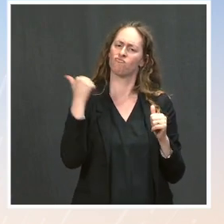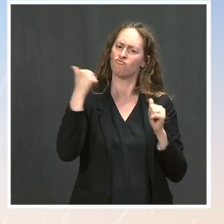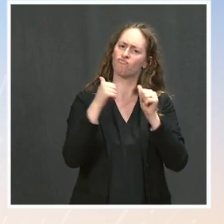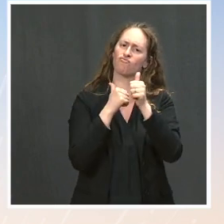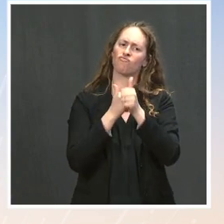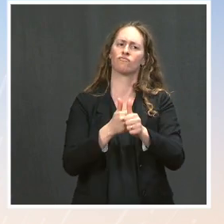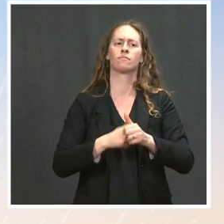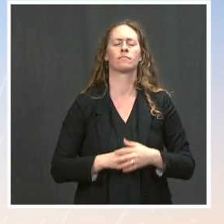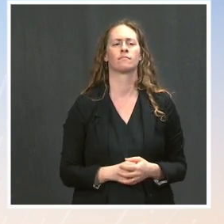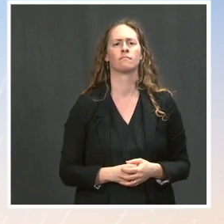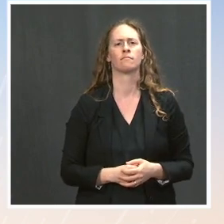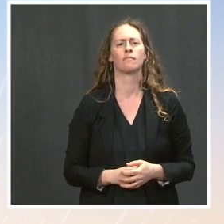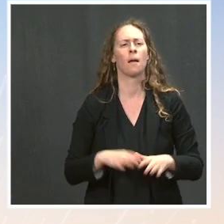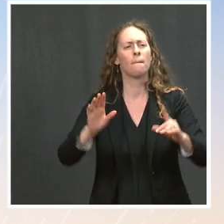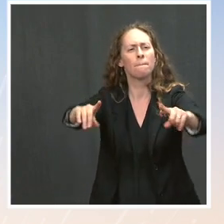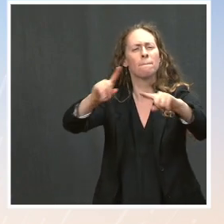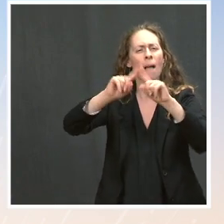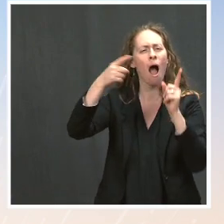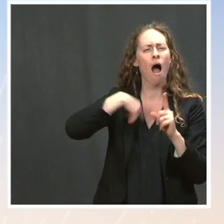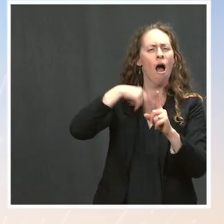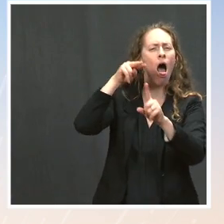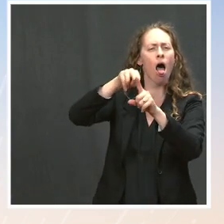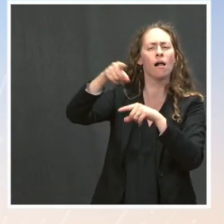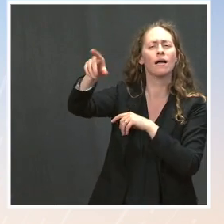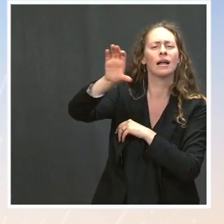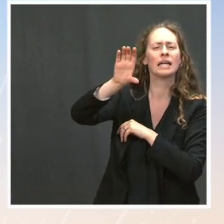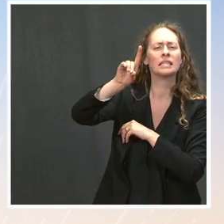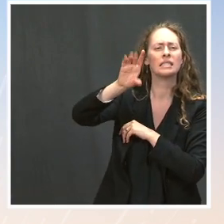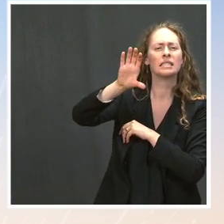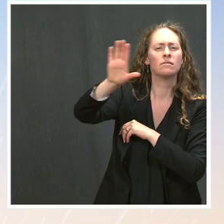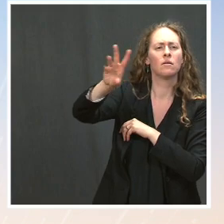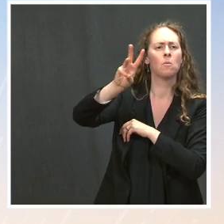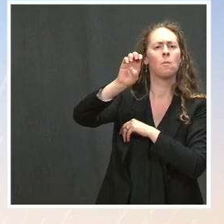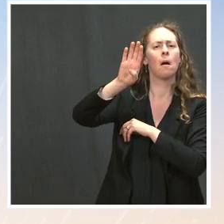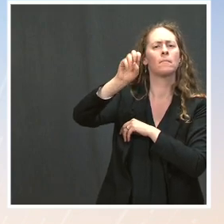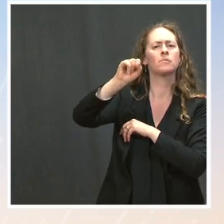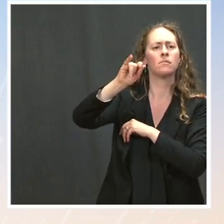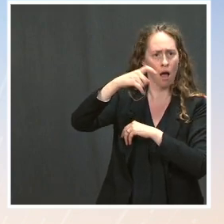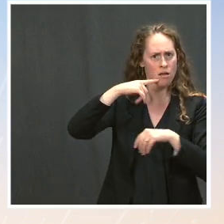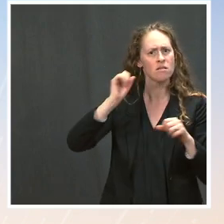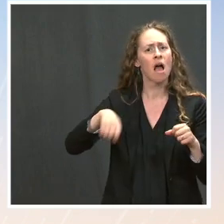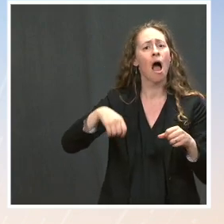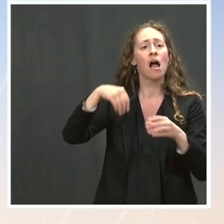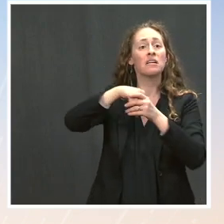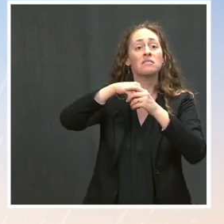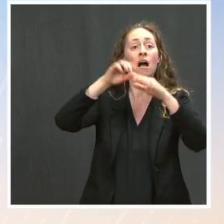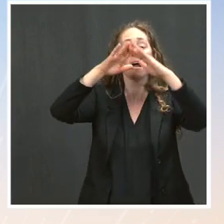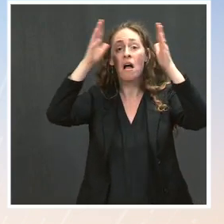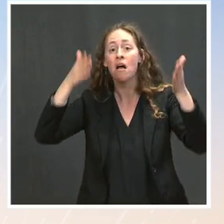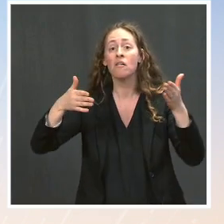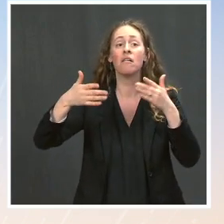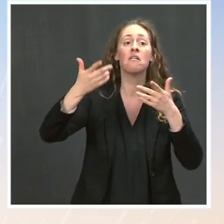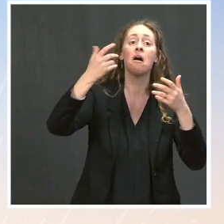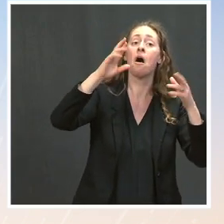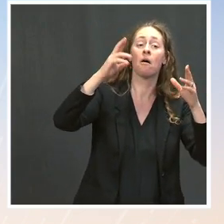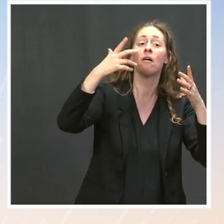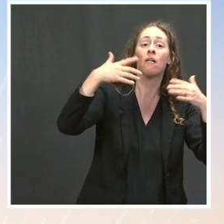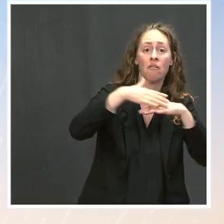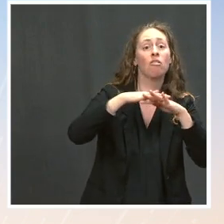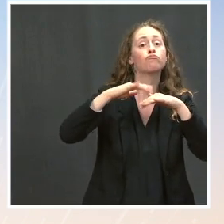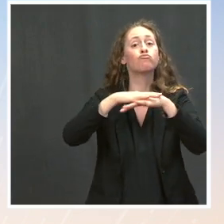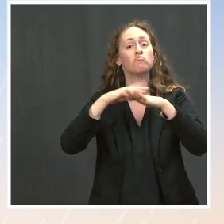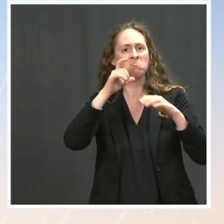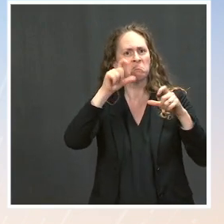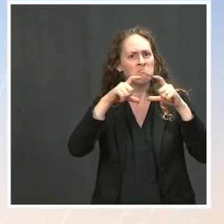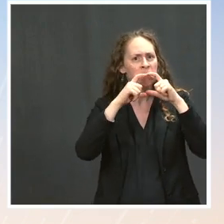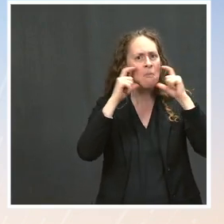CDC's website and their guidance is that you can gather indoors with fully vaccinated people without wearing a mask or staying 6 feet apart. That's